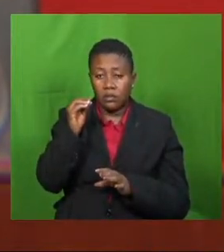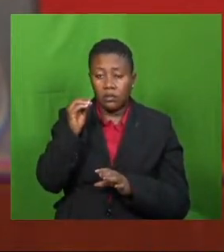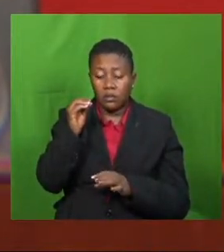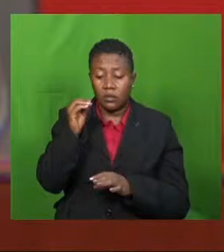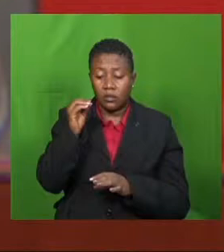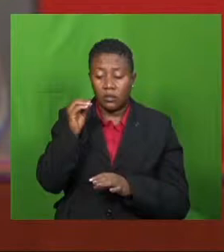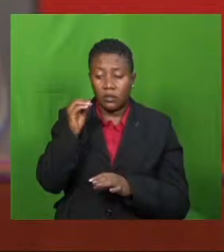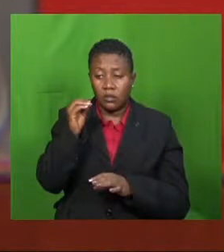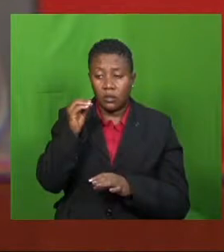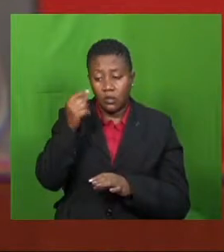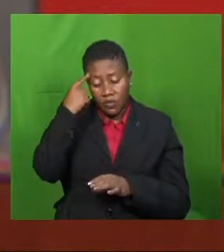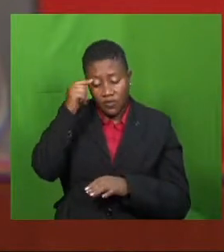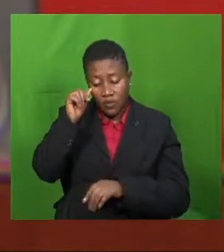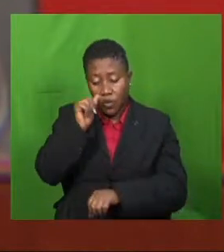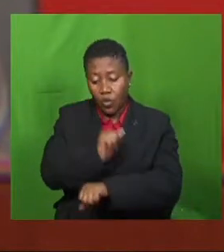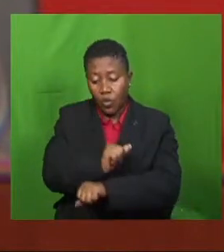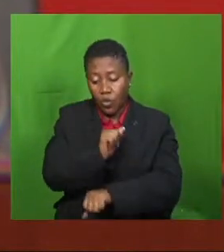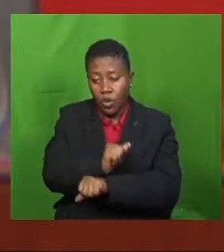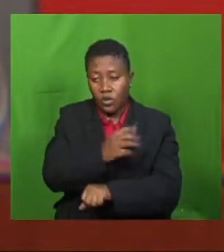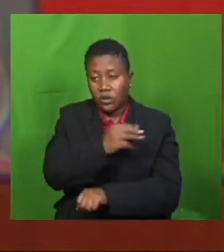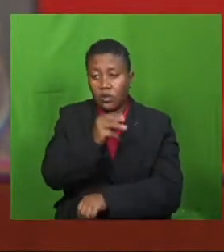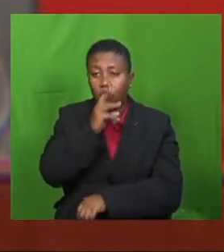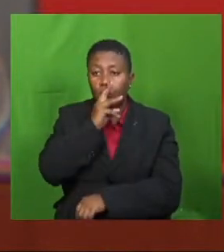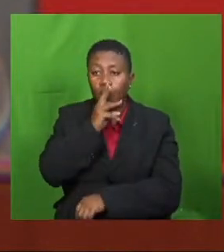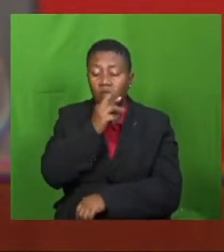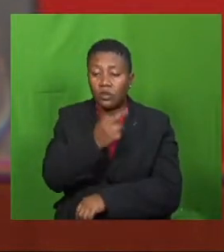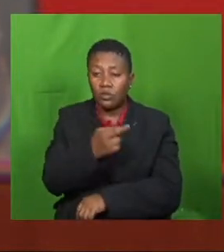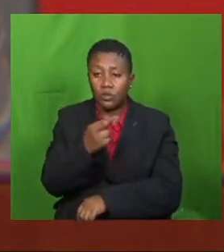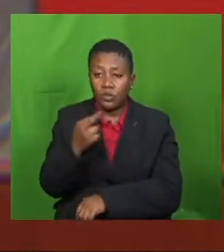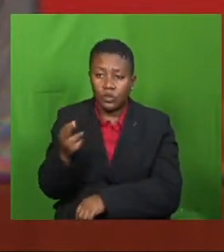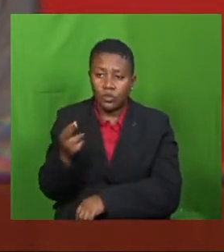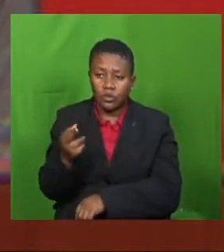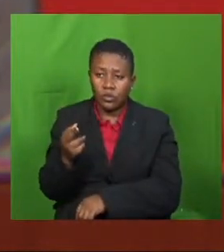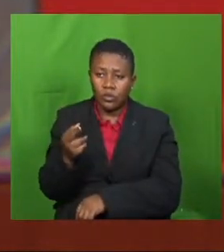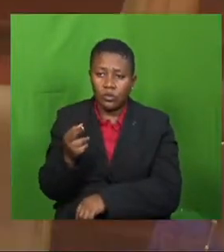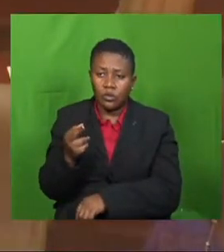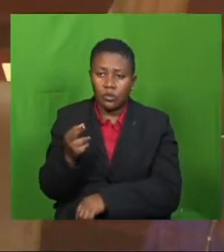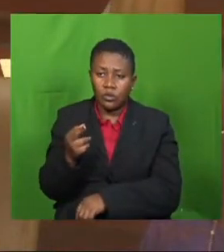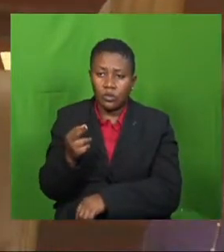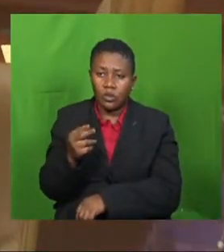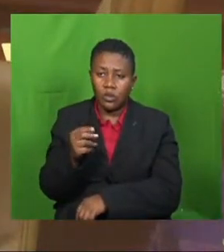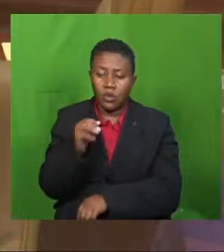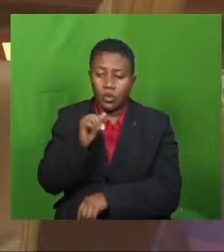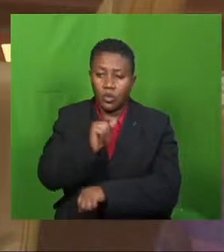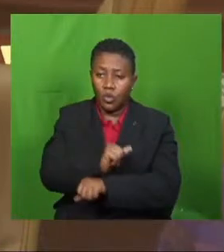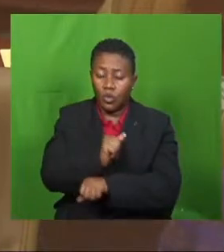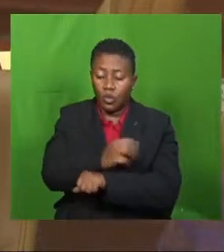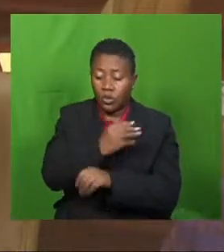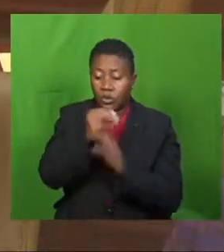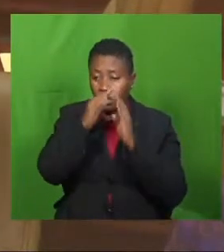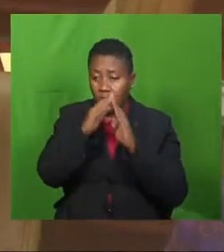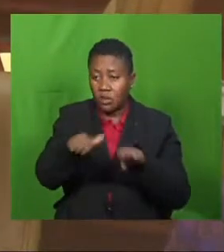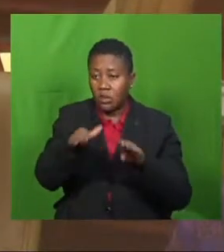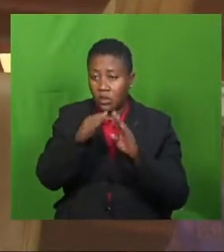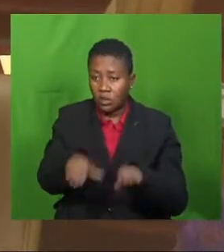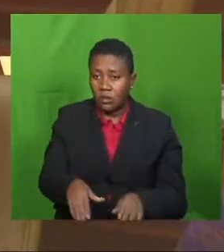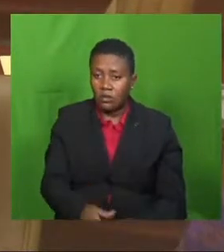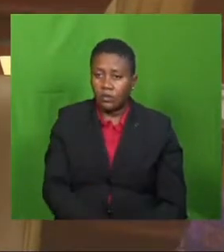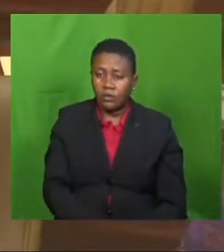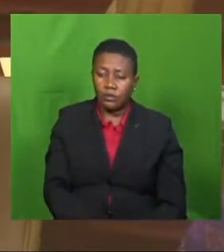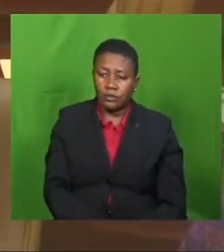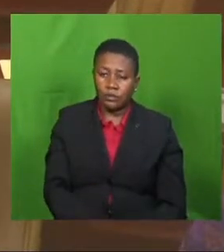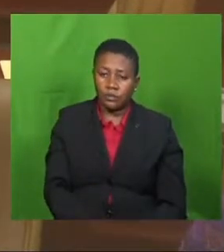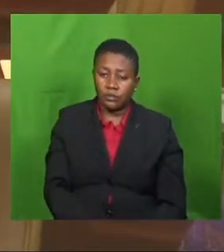Works and Water Resources Committee. Well, Works and Housing. Works and Housing. Yeah, Mr. Speaker, I beg to move that motion